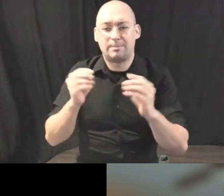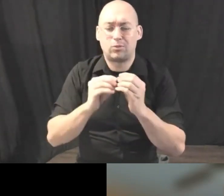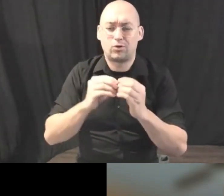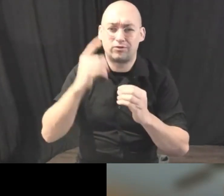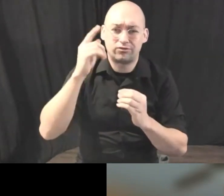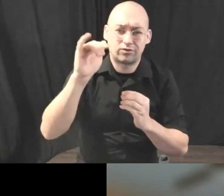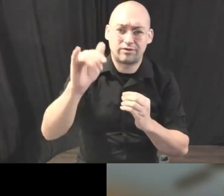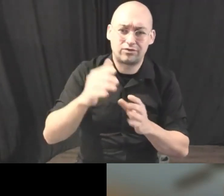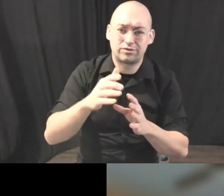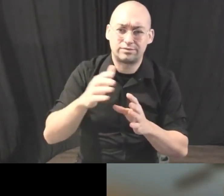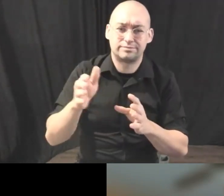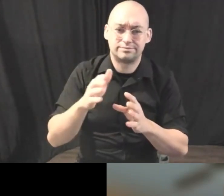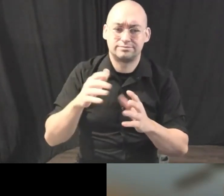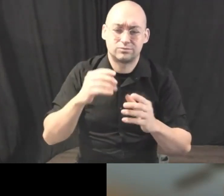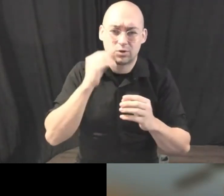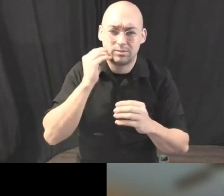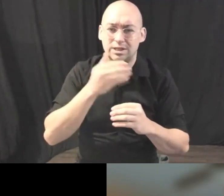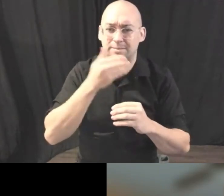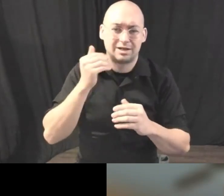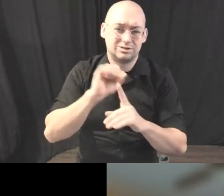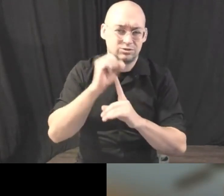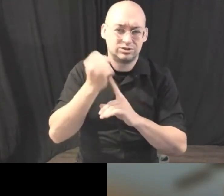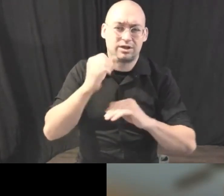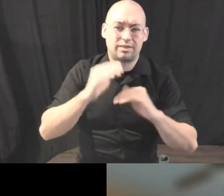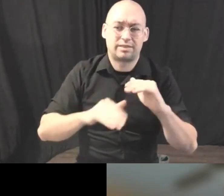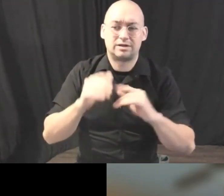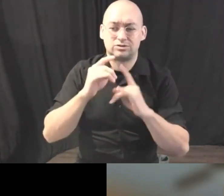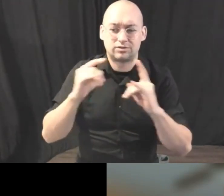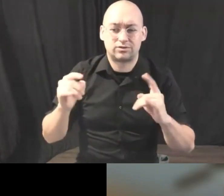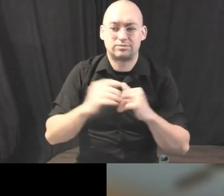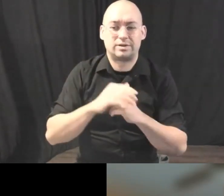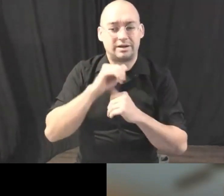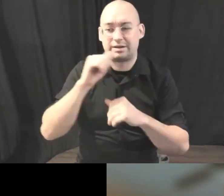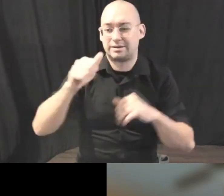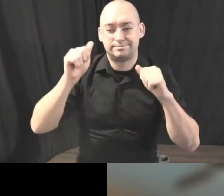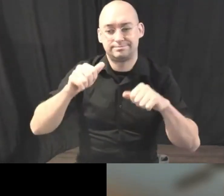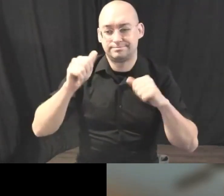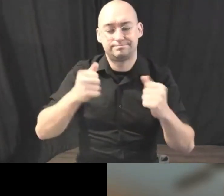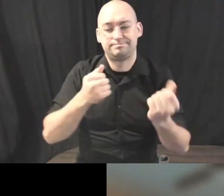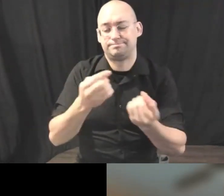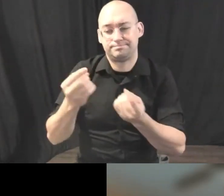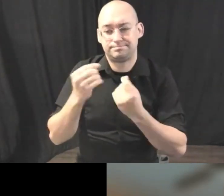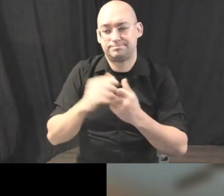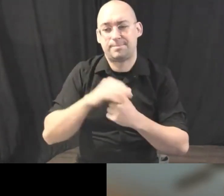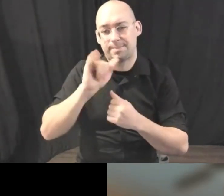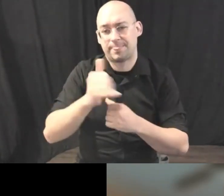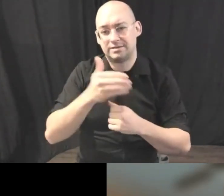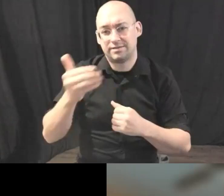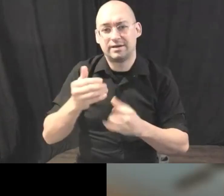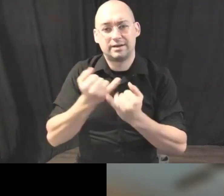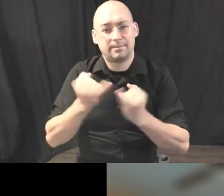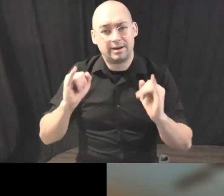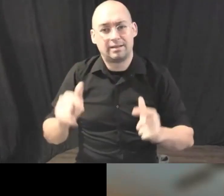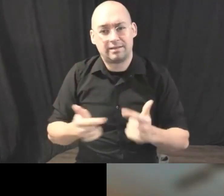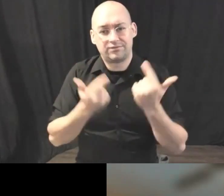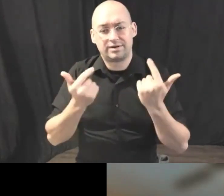short-term, better situations than the shelters, were not able to do so. And I know that that's something that in independent living we have faced for many